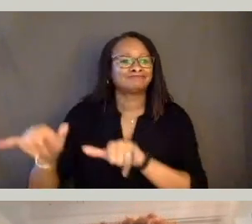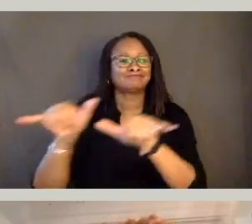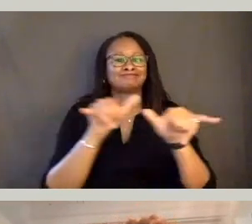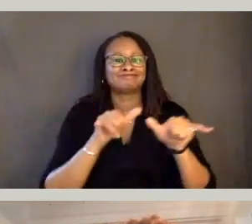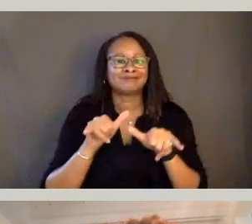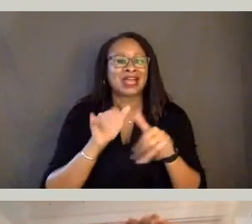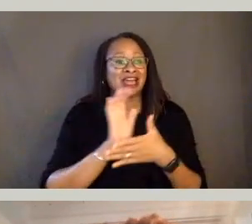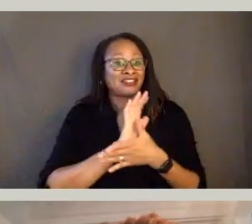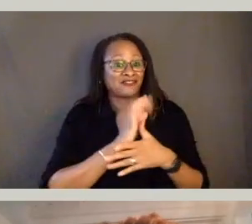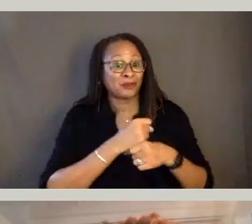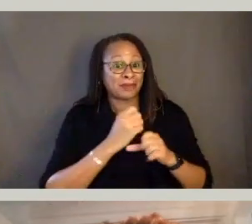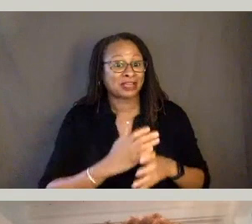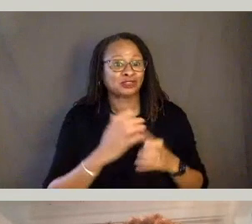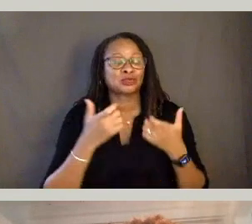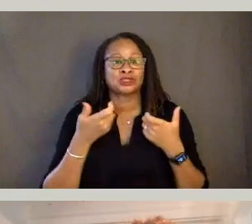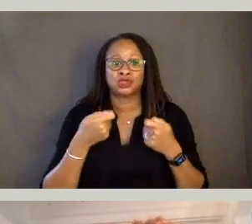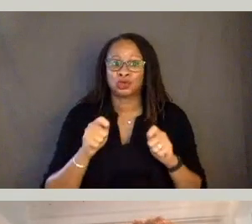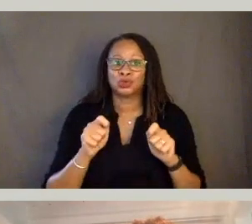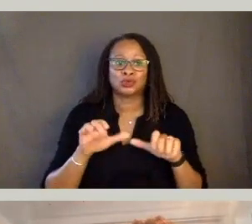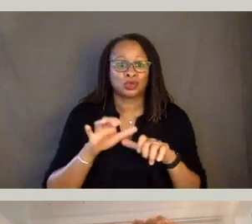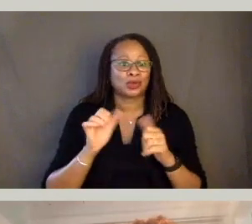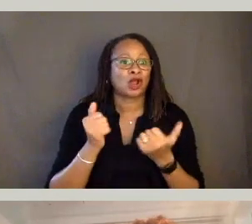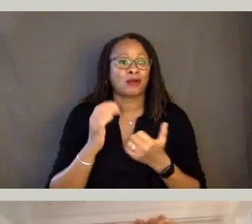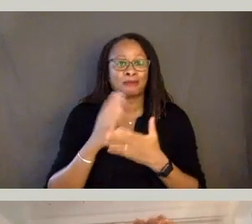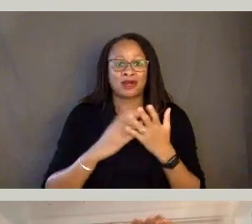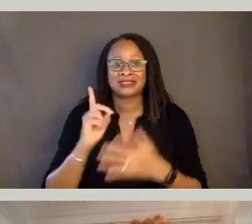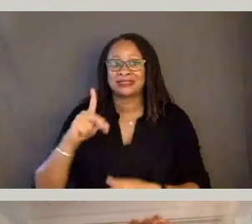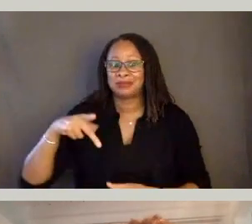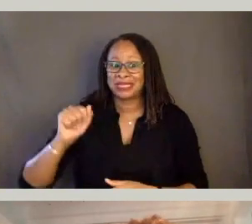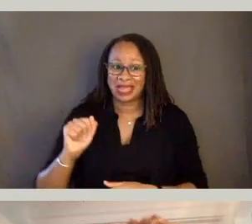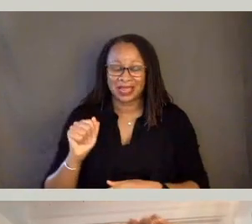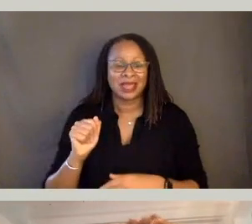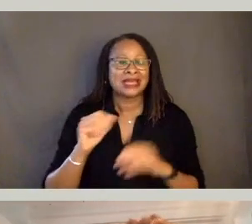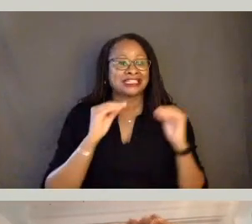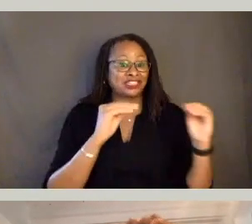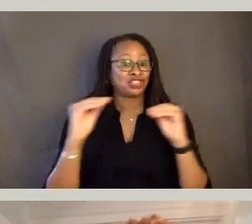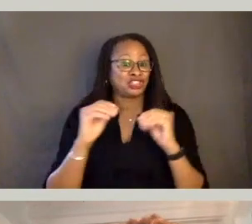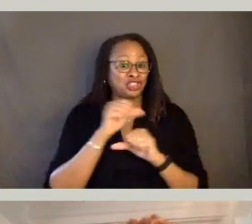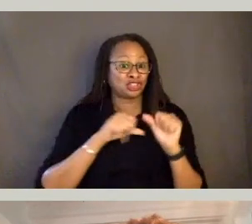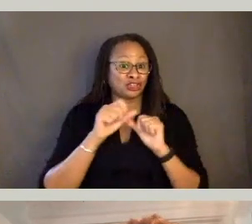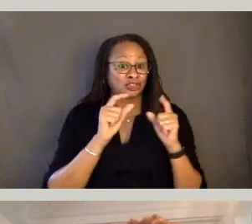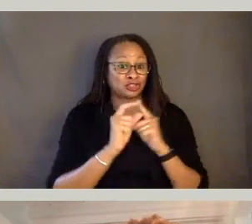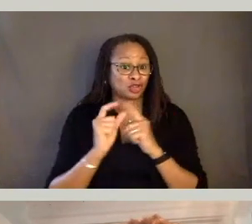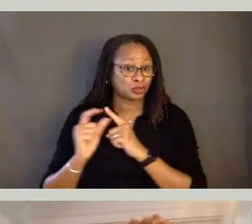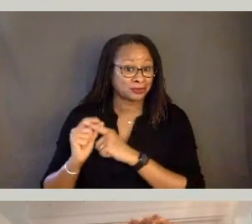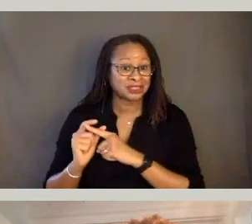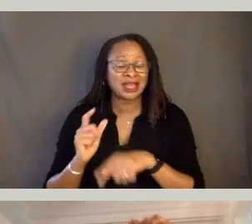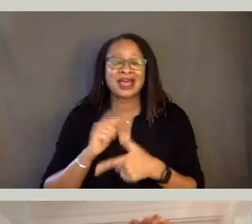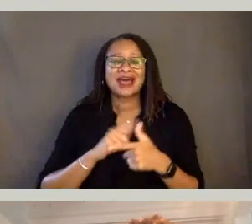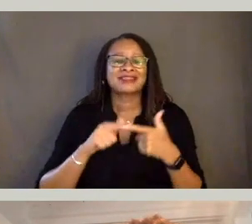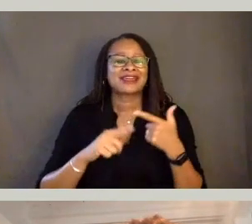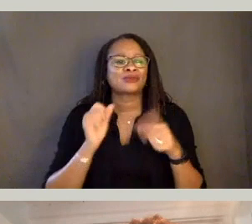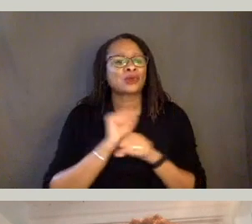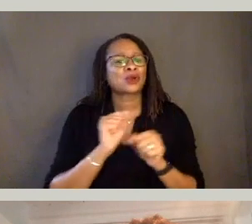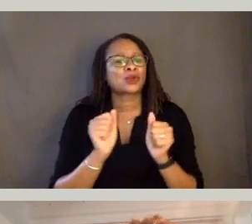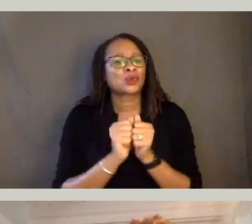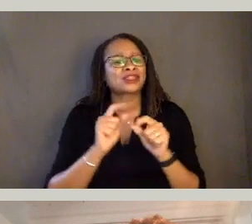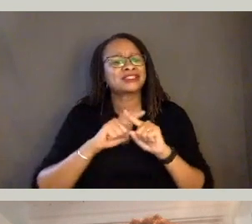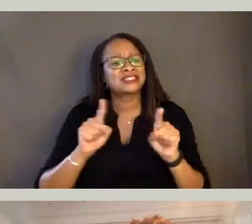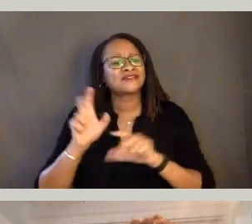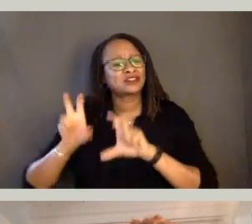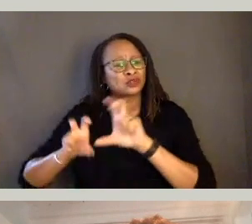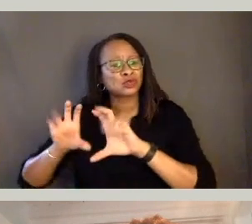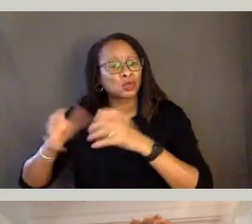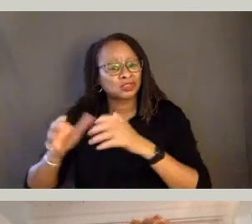DPA to teach one another these terms. So we show up to the table knowledgeable, and we're working with different investor consortia and